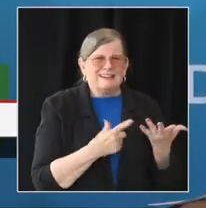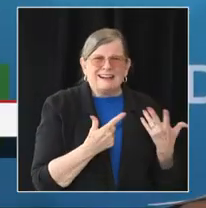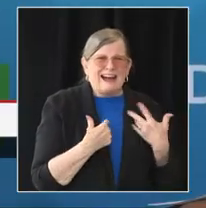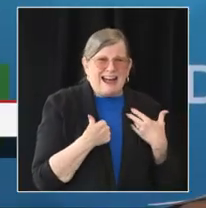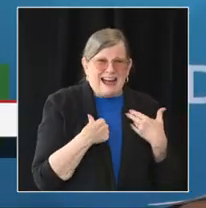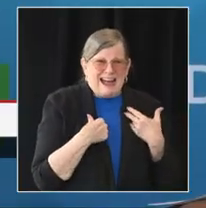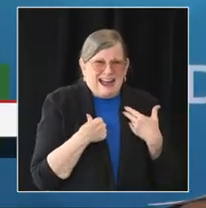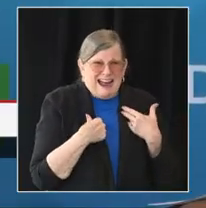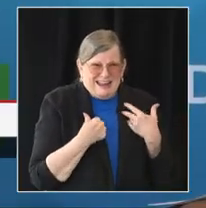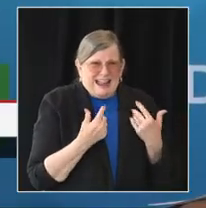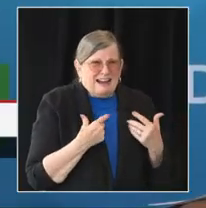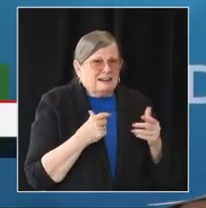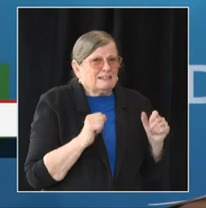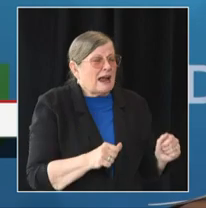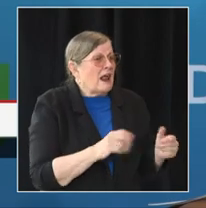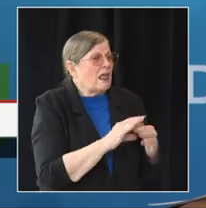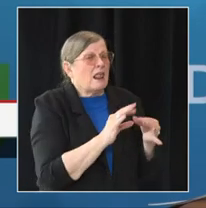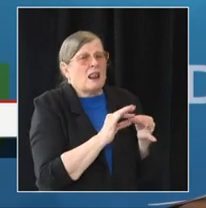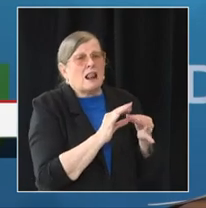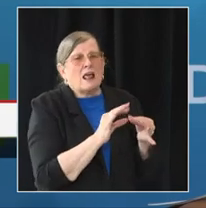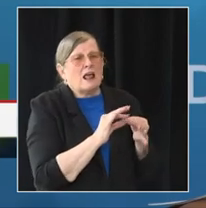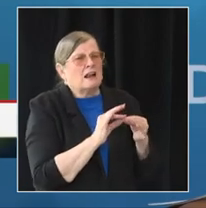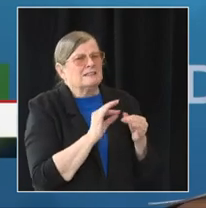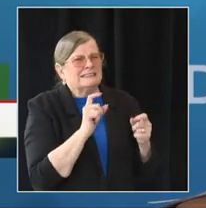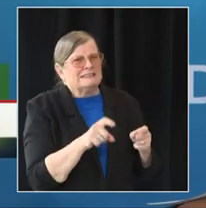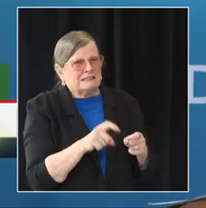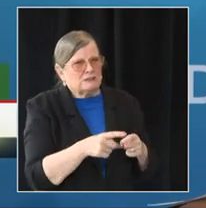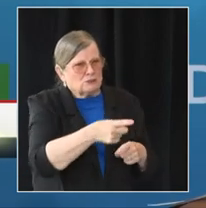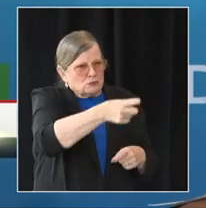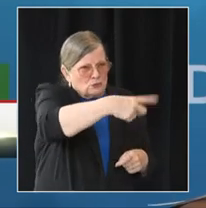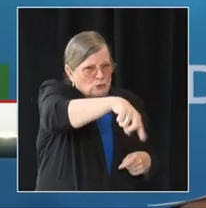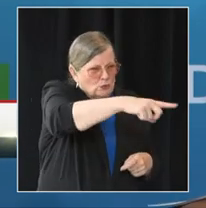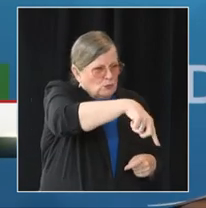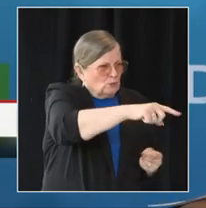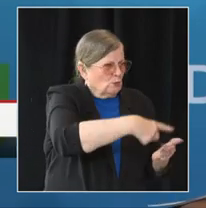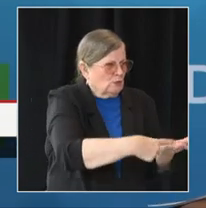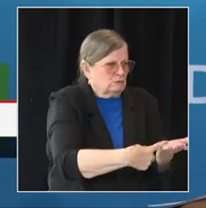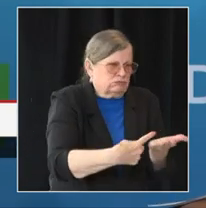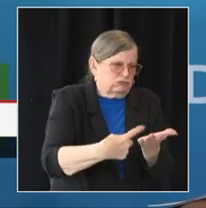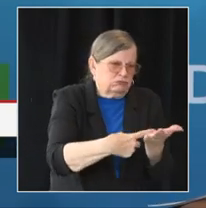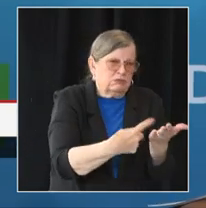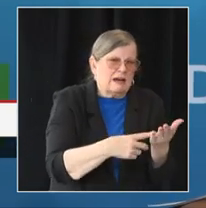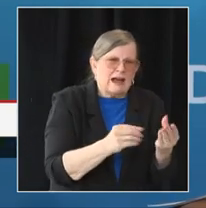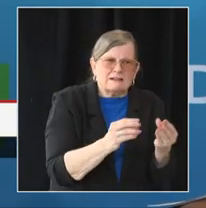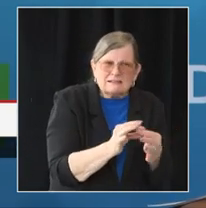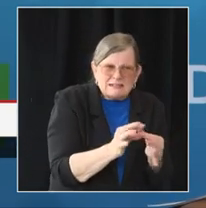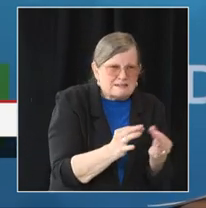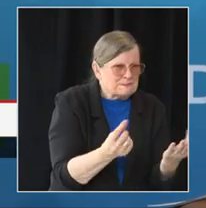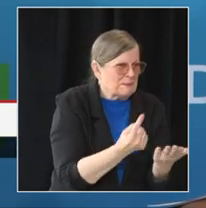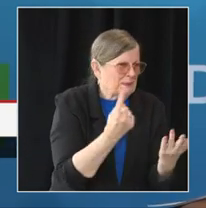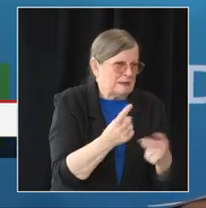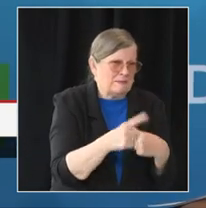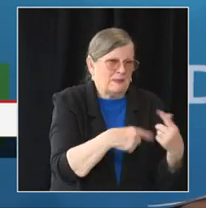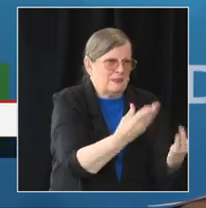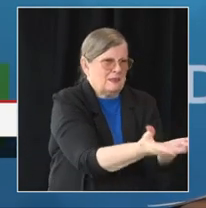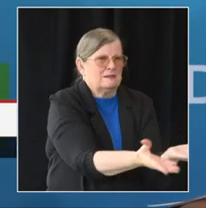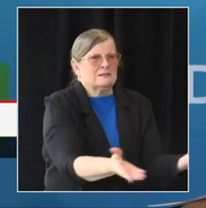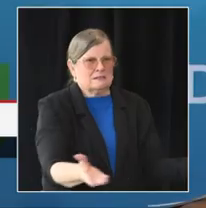help us. I think when you are a policy maker and you're down at City